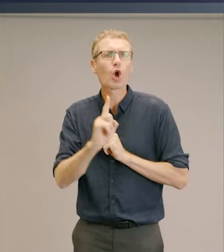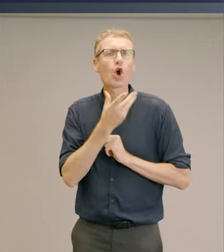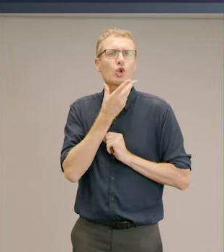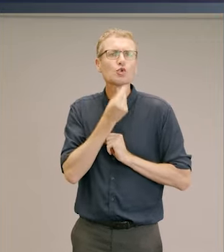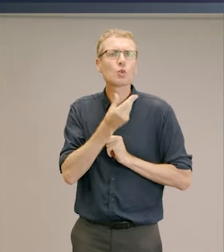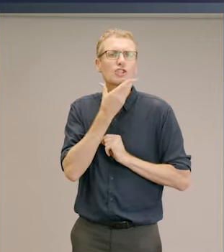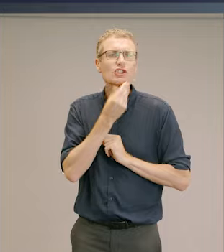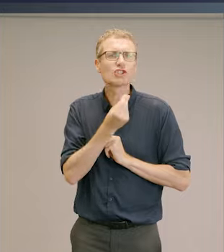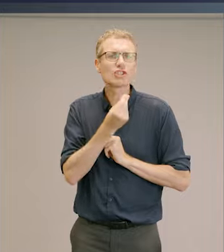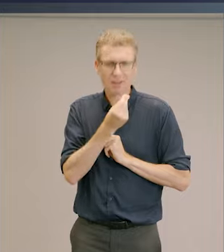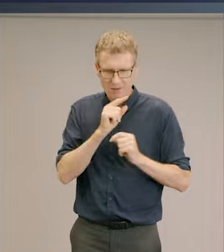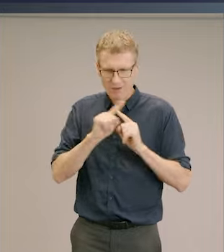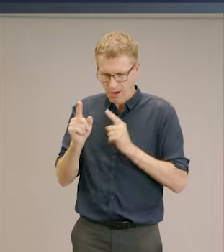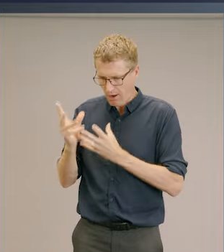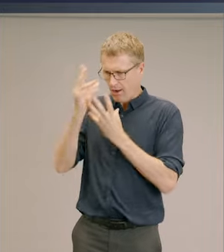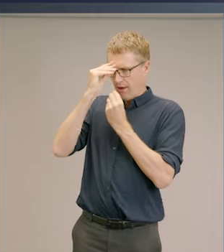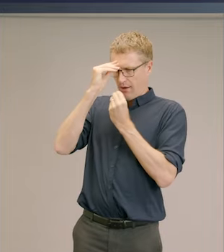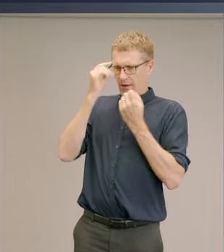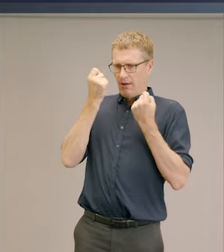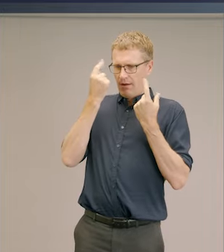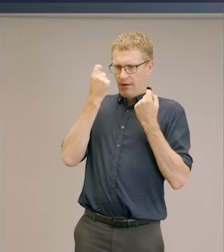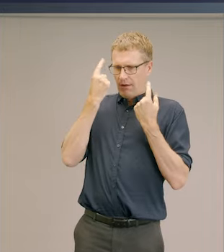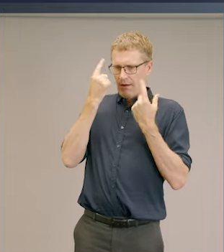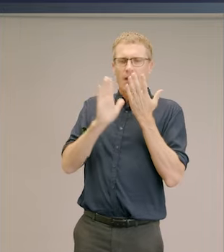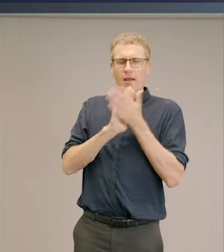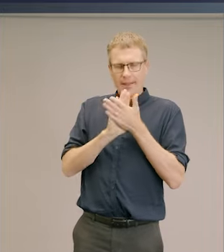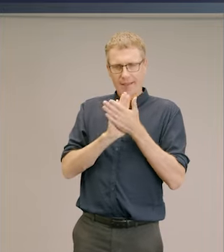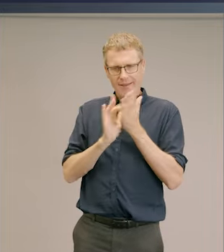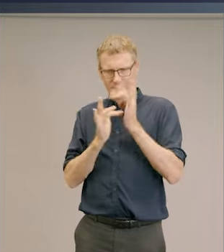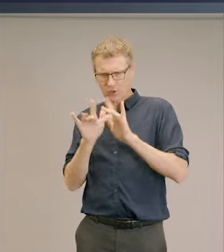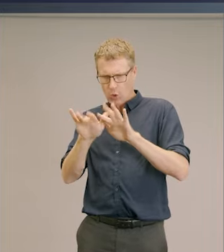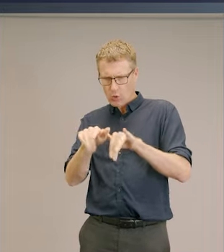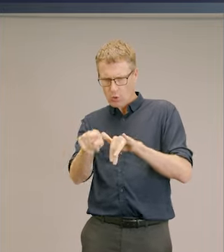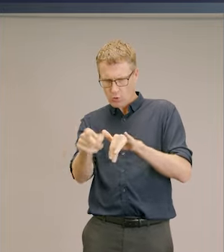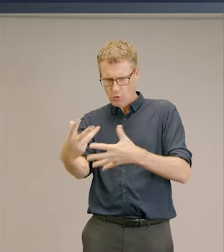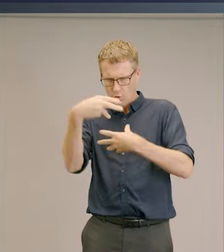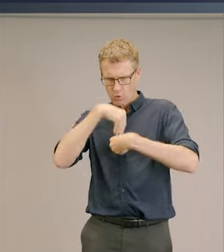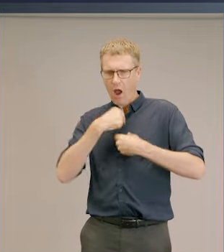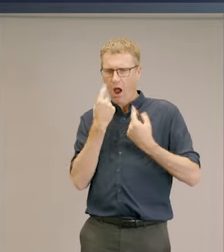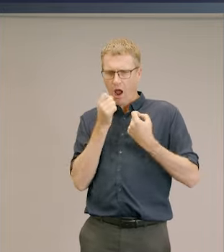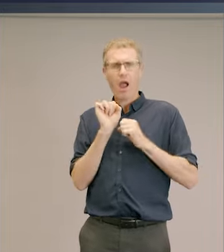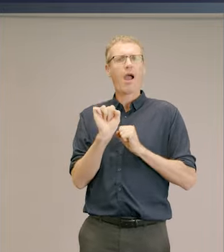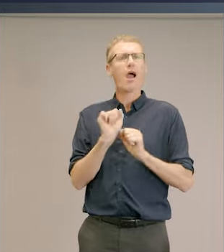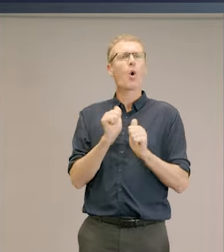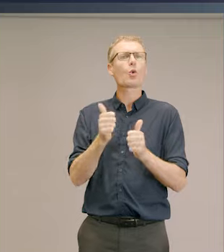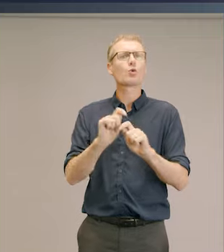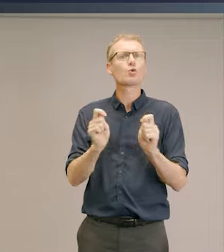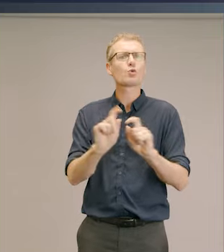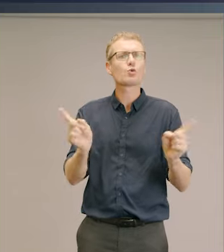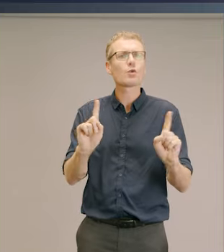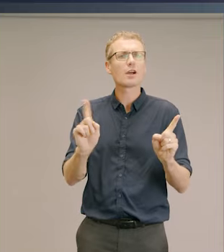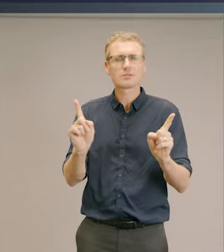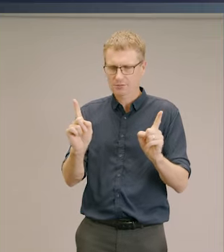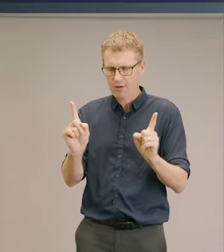worldview, so that we can know and really live out of the real good news